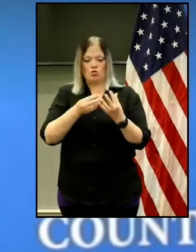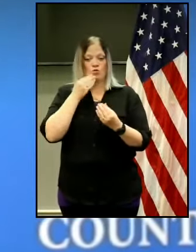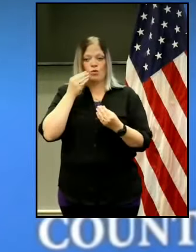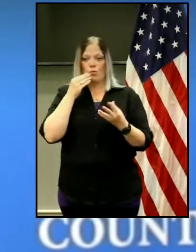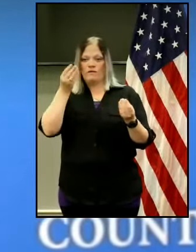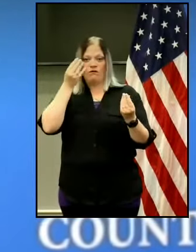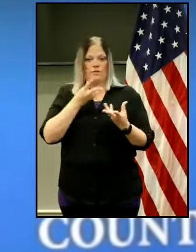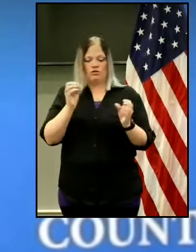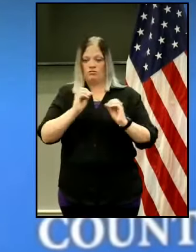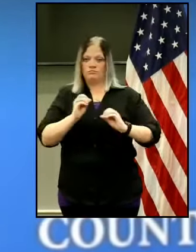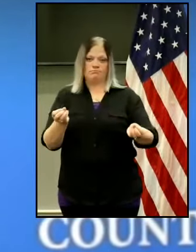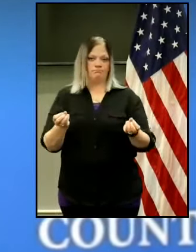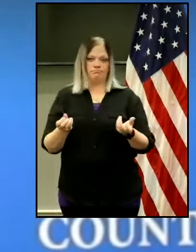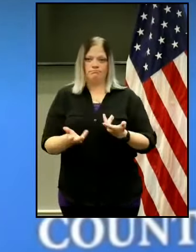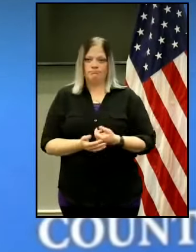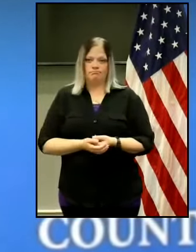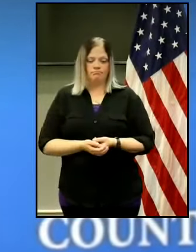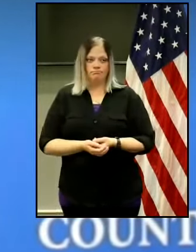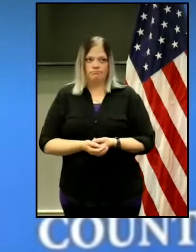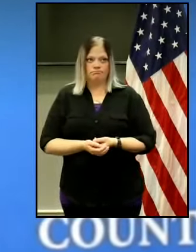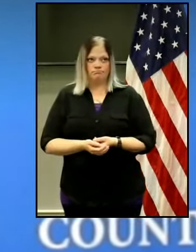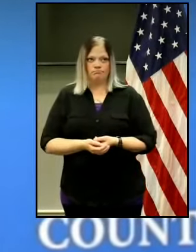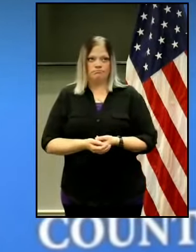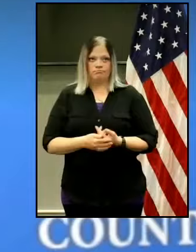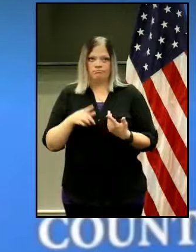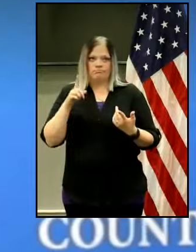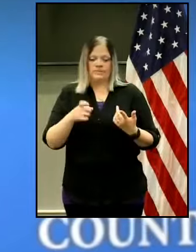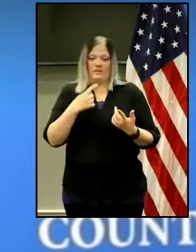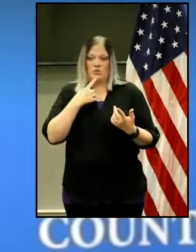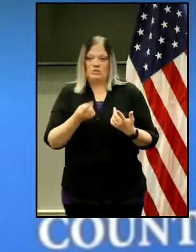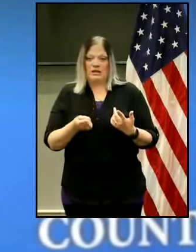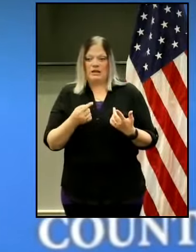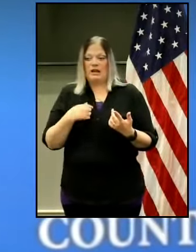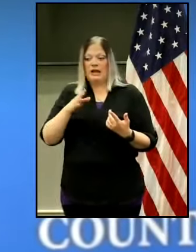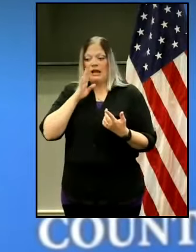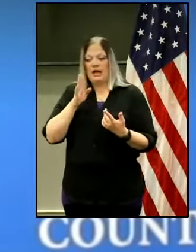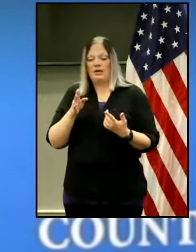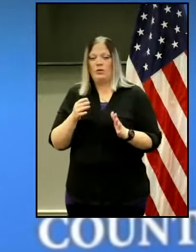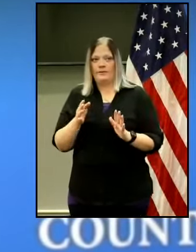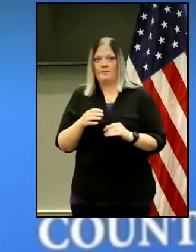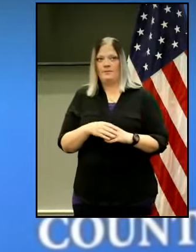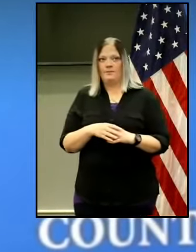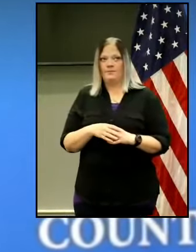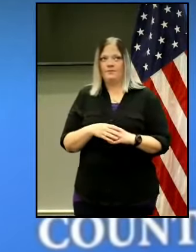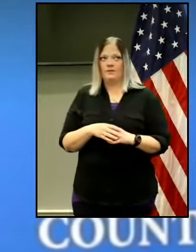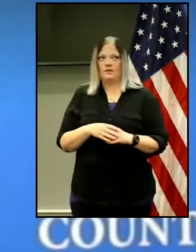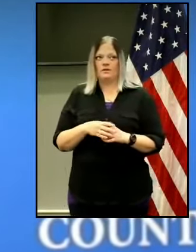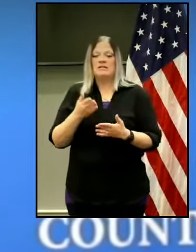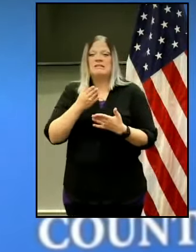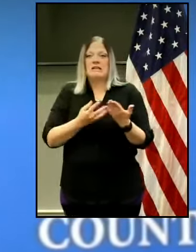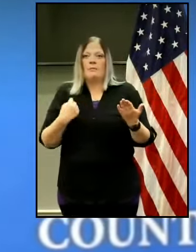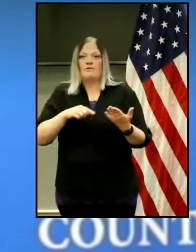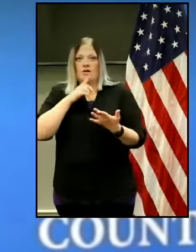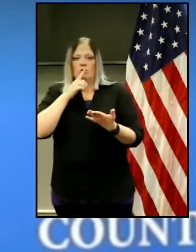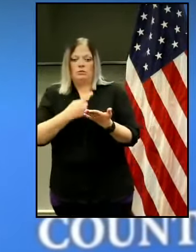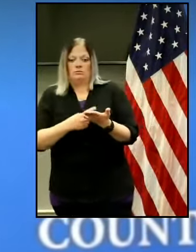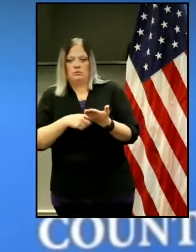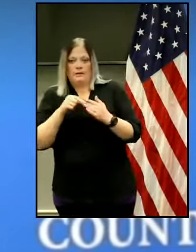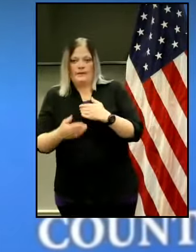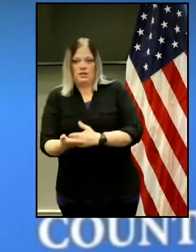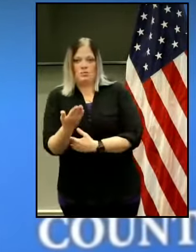information. So what I just have to say is, I'll talk, we actually were, some of us were talking about it this